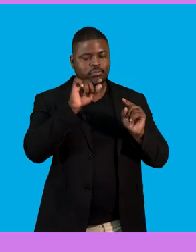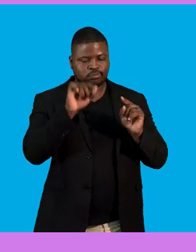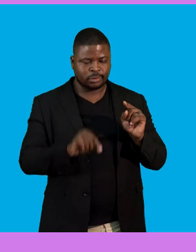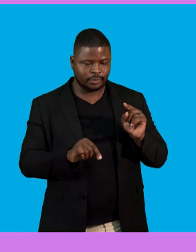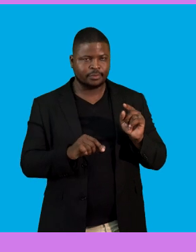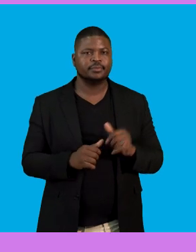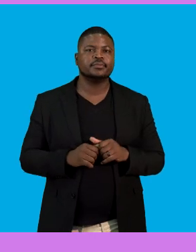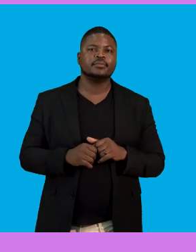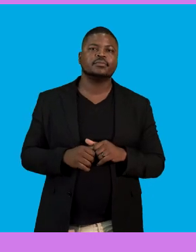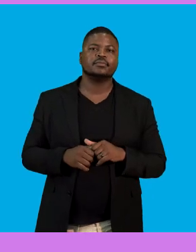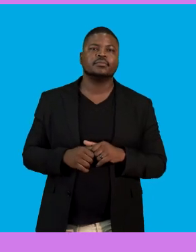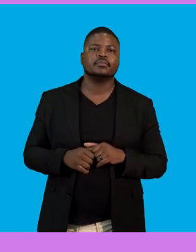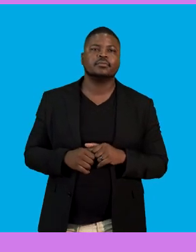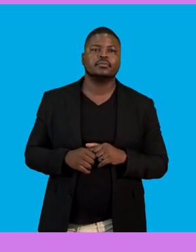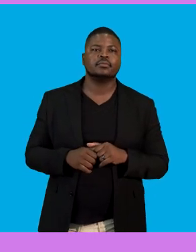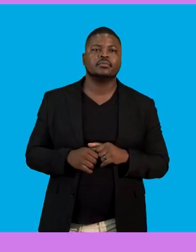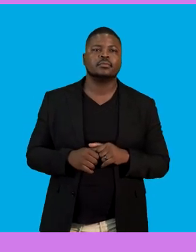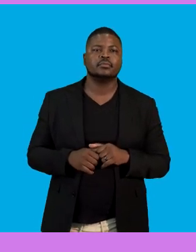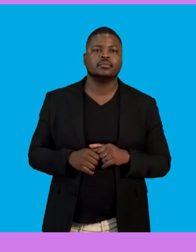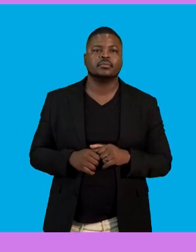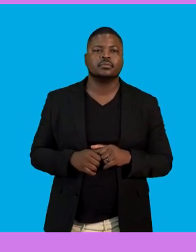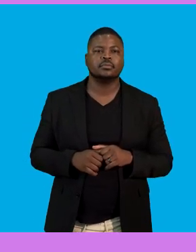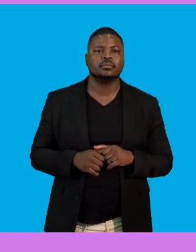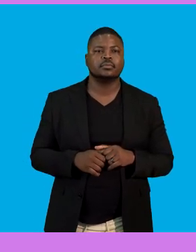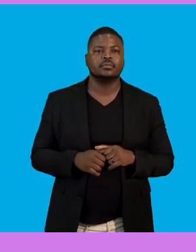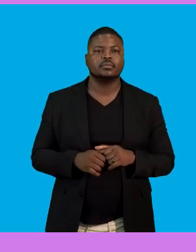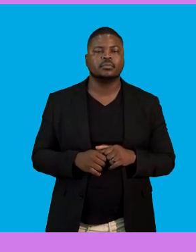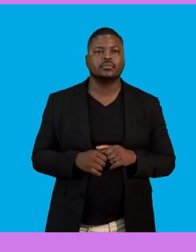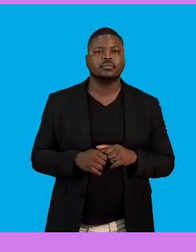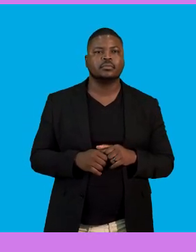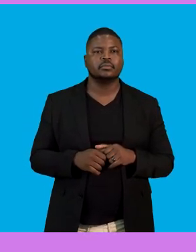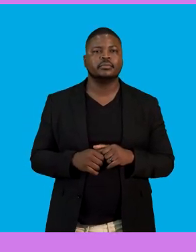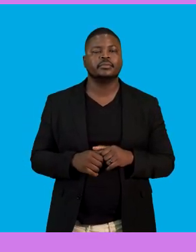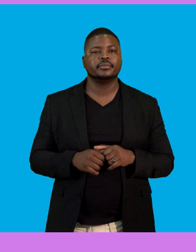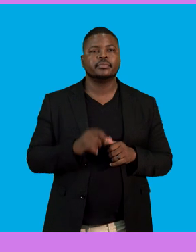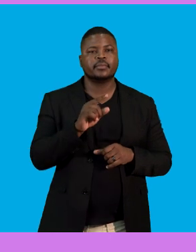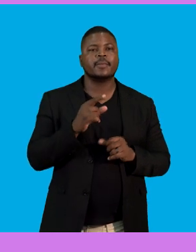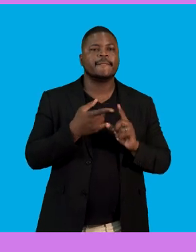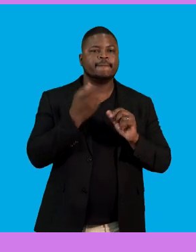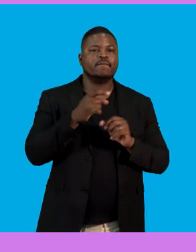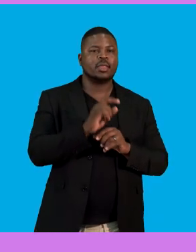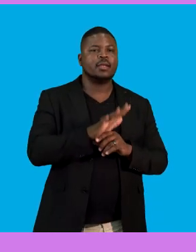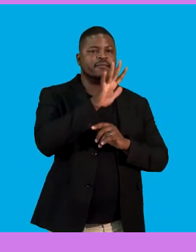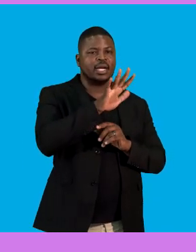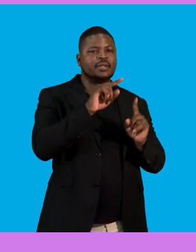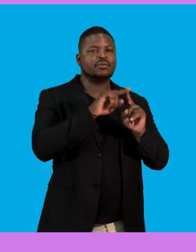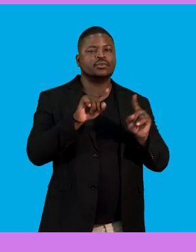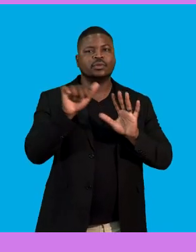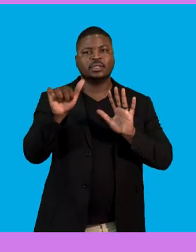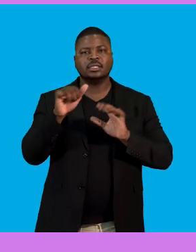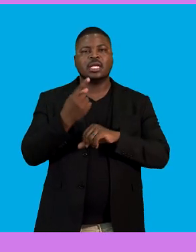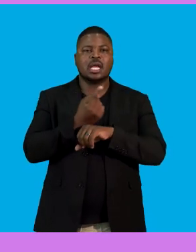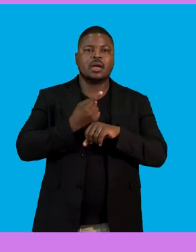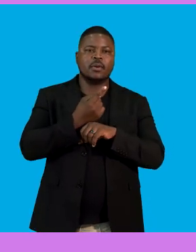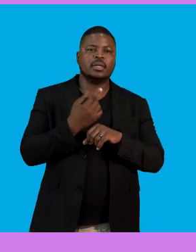hours. Sorry about that. There is 5 learners. Then between 5 to 6 hours, we've